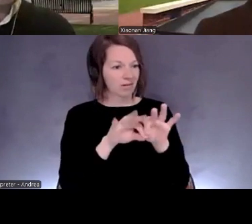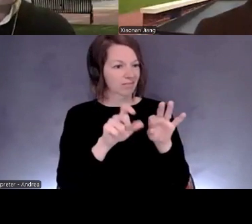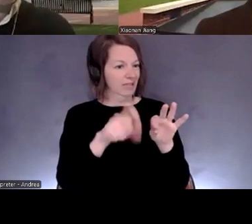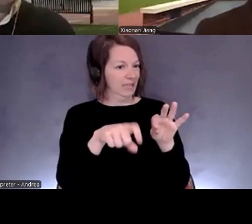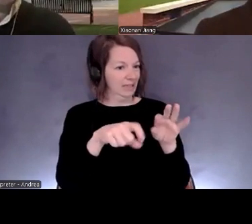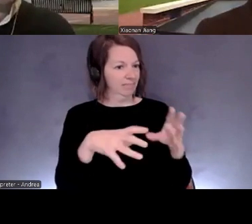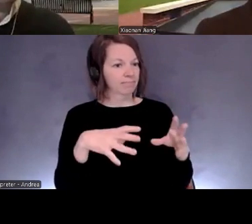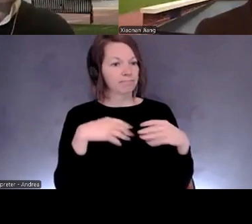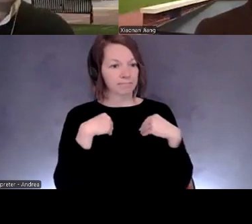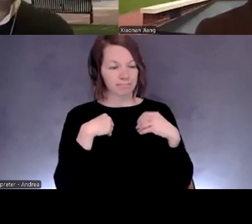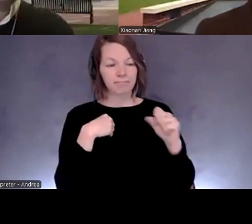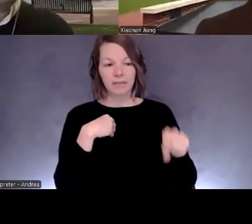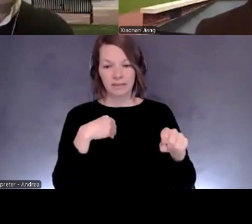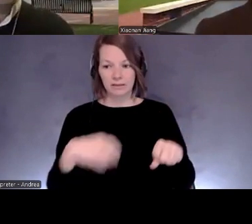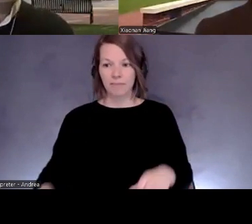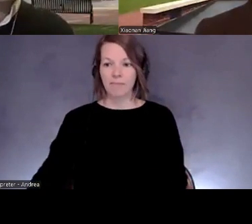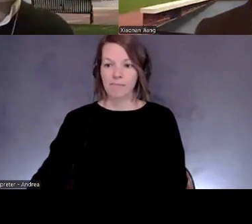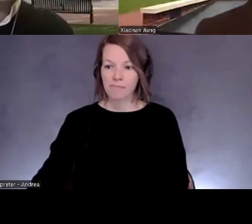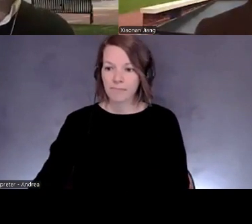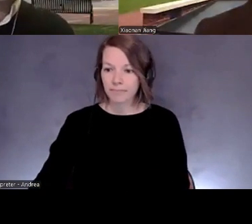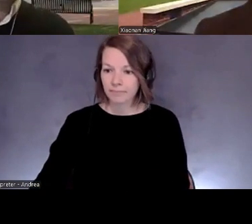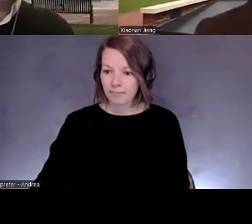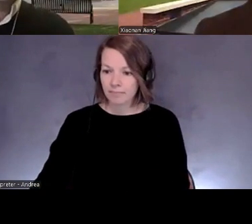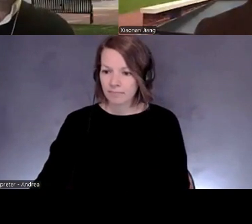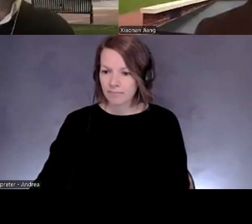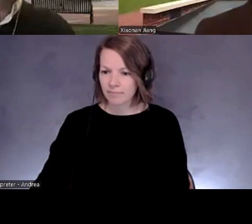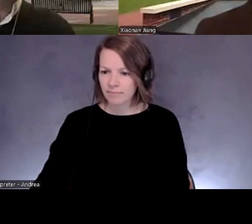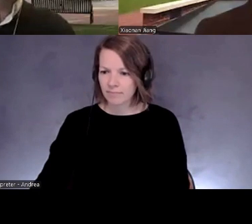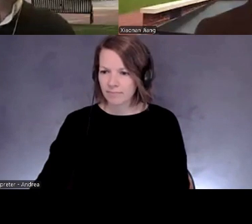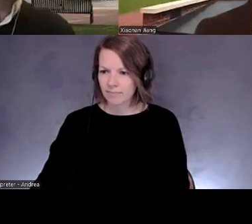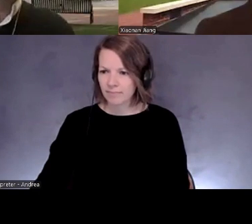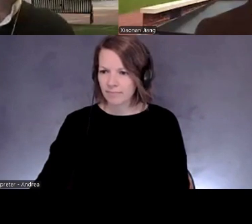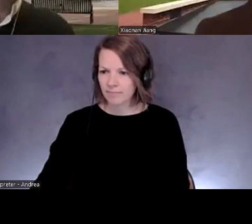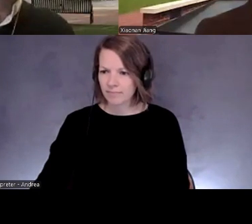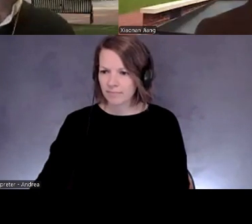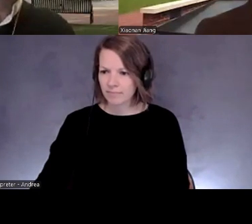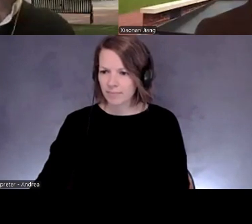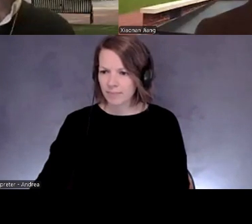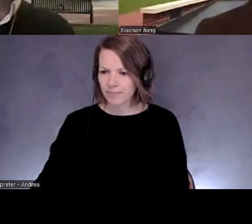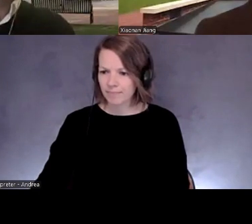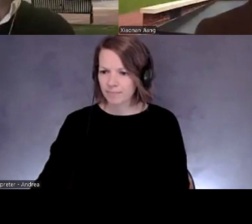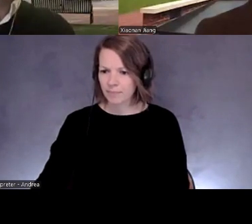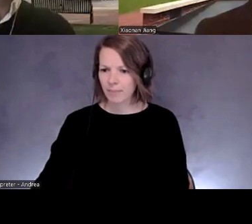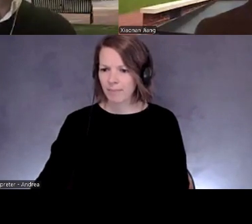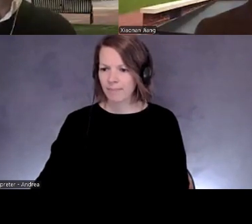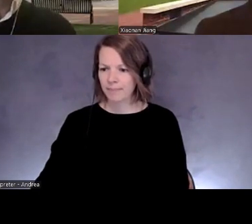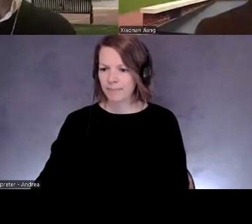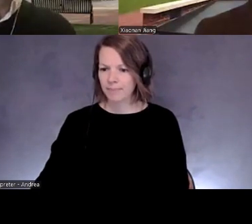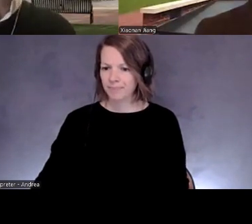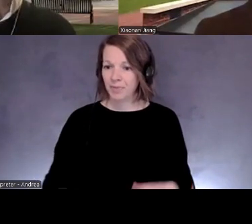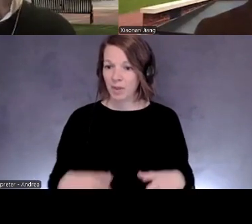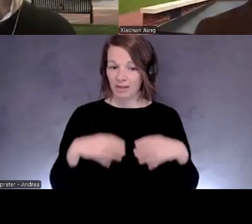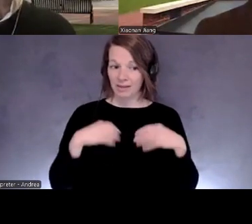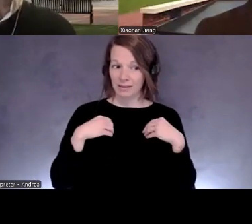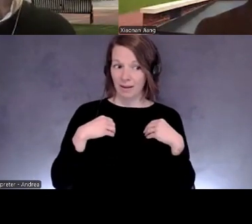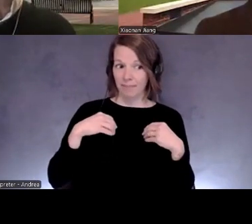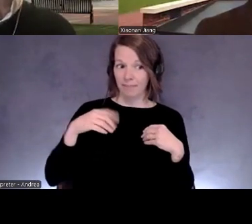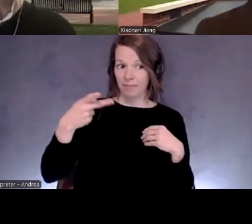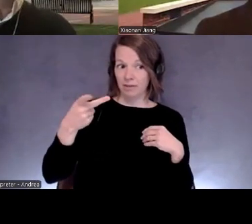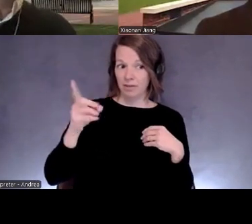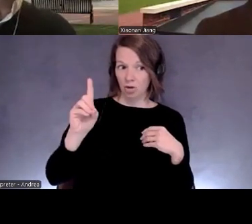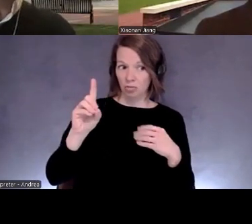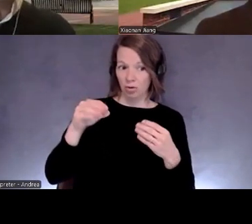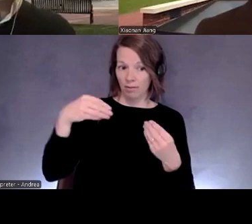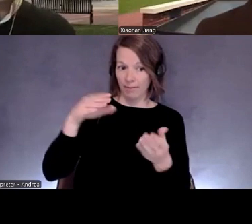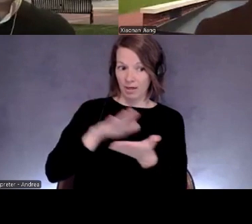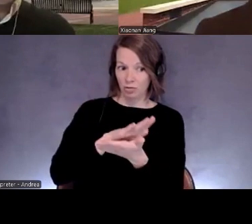and consider it seriously. Will AERJ accept doctoral manuscripts? We would accept a manuscript